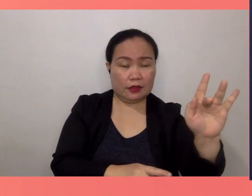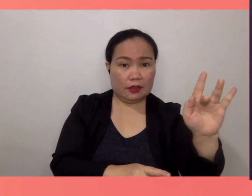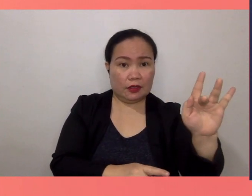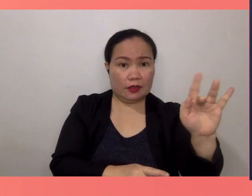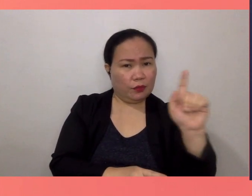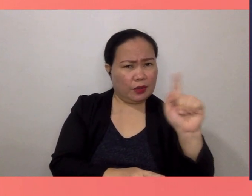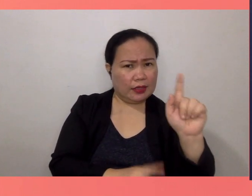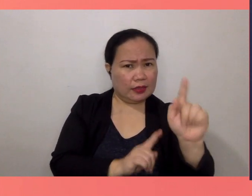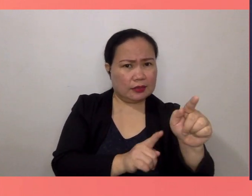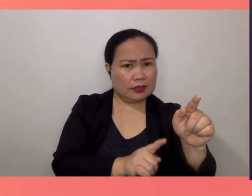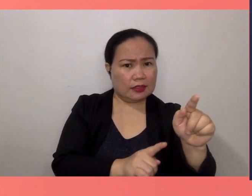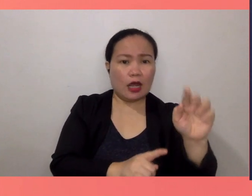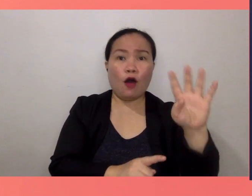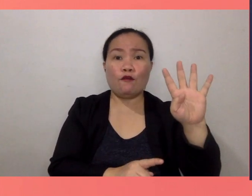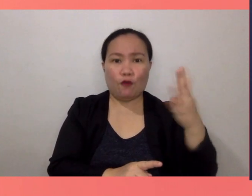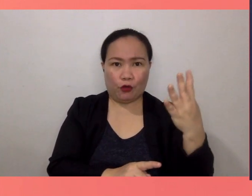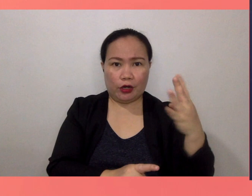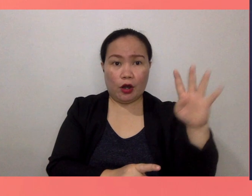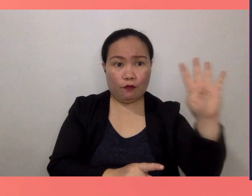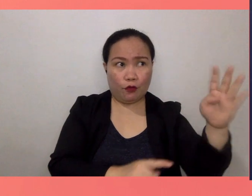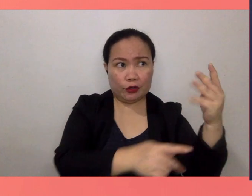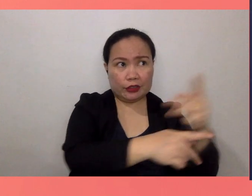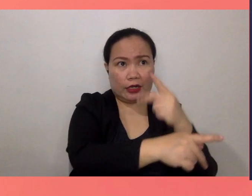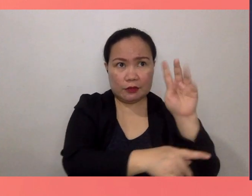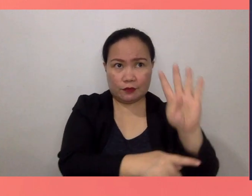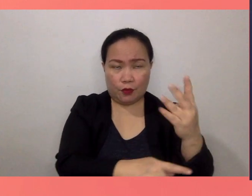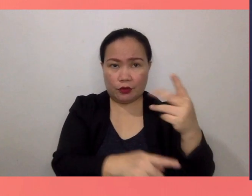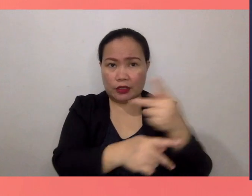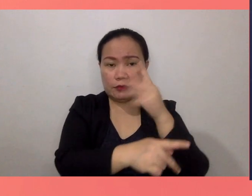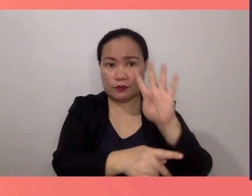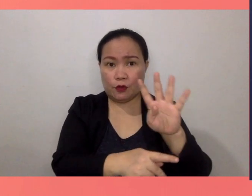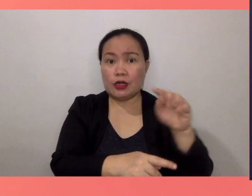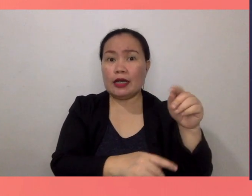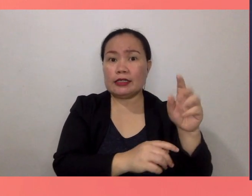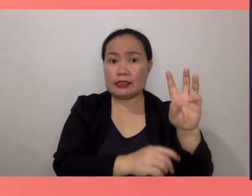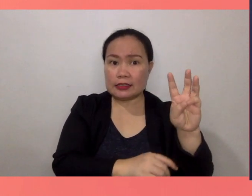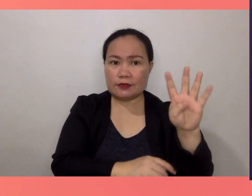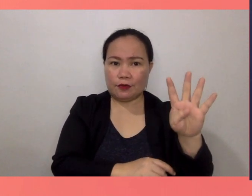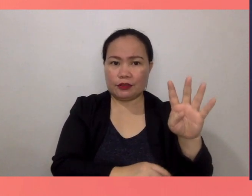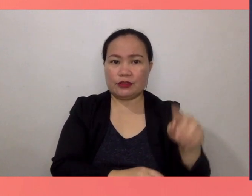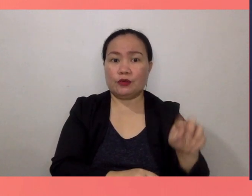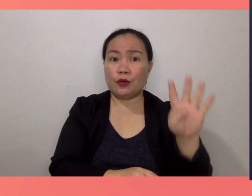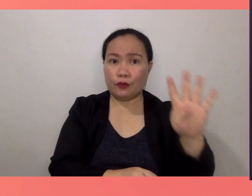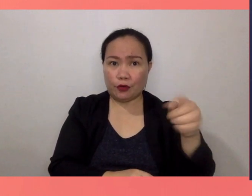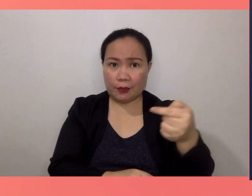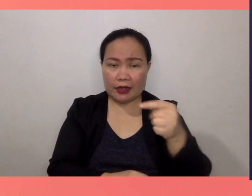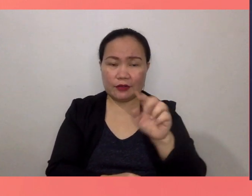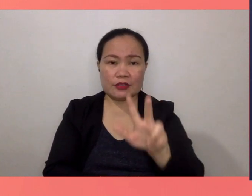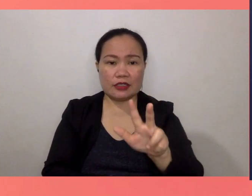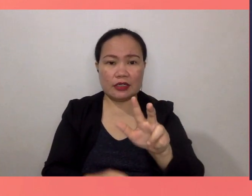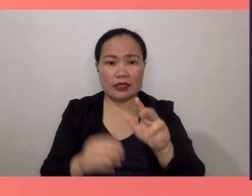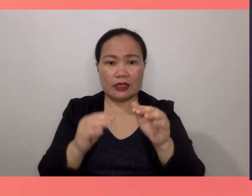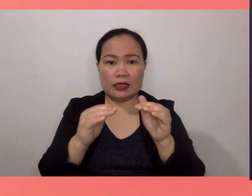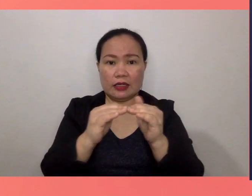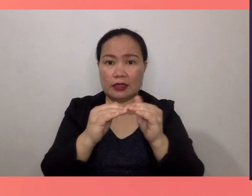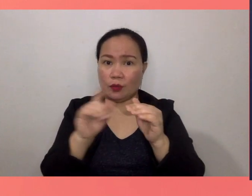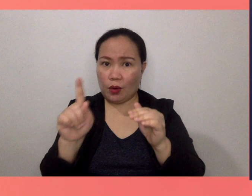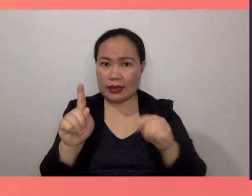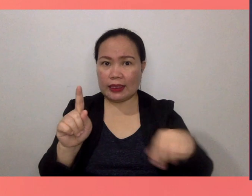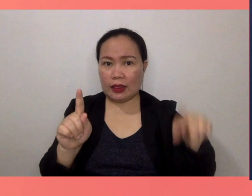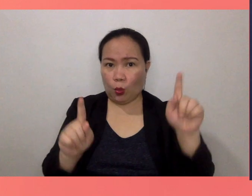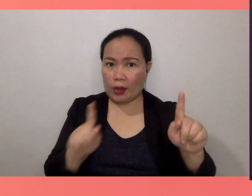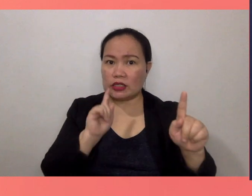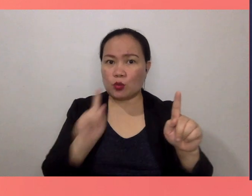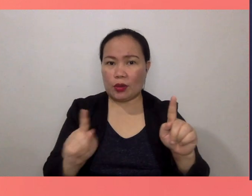64, that is 4. No? Cube root ng 64 ay 4 yon. Minus 3, so that is 1 is equal to 1. So therefore,